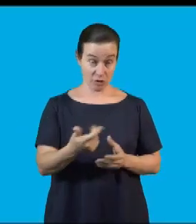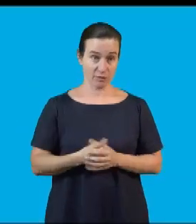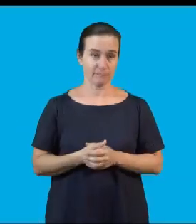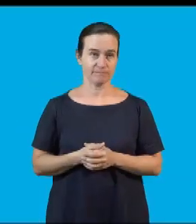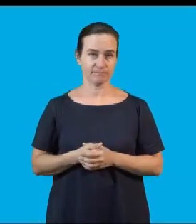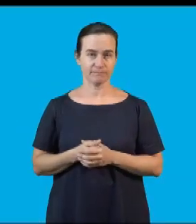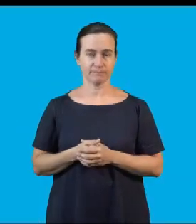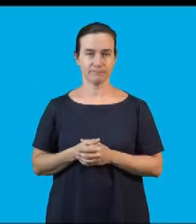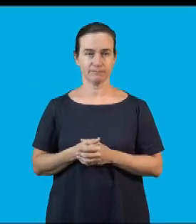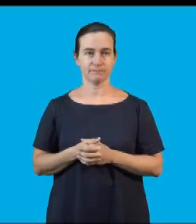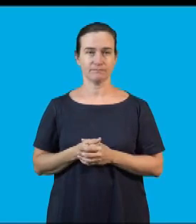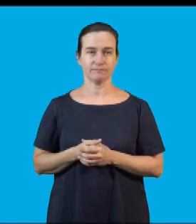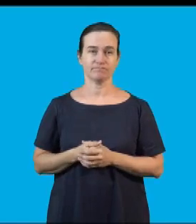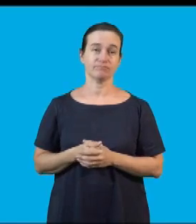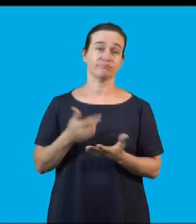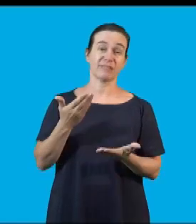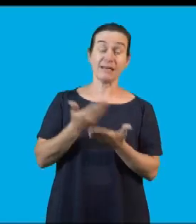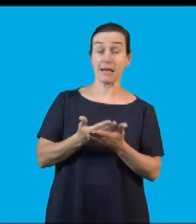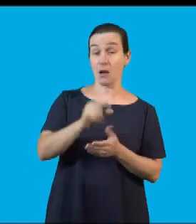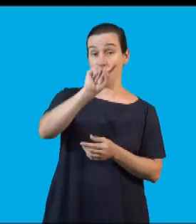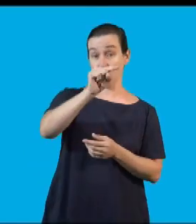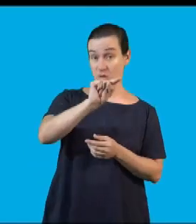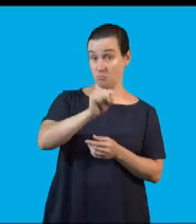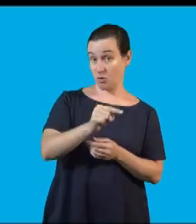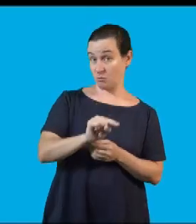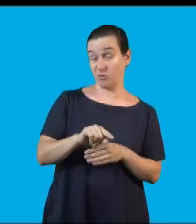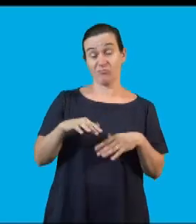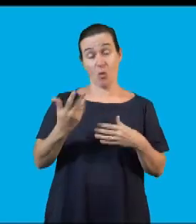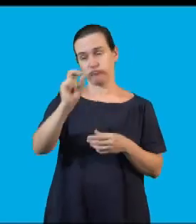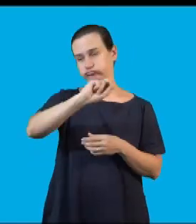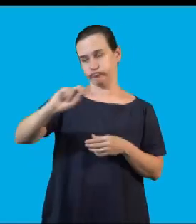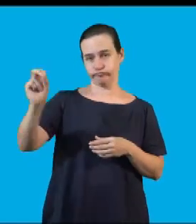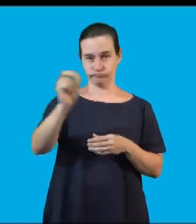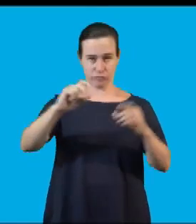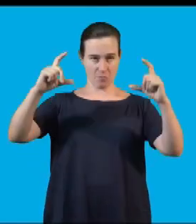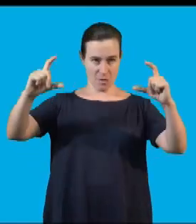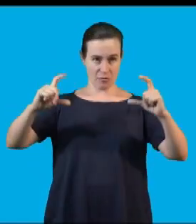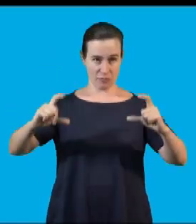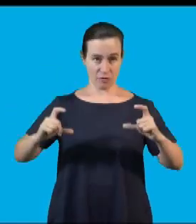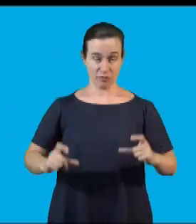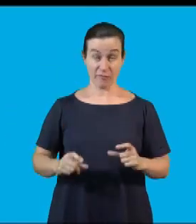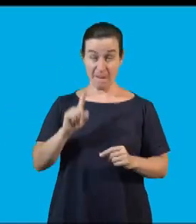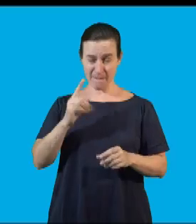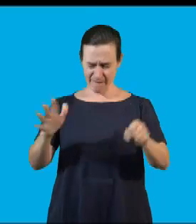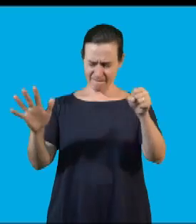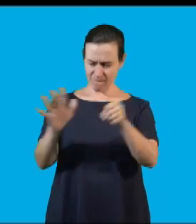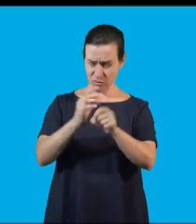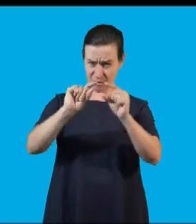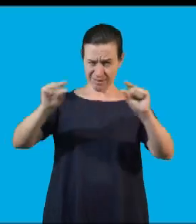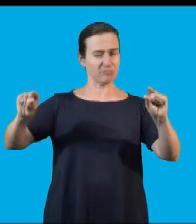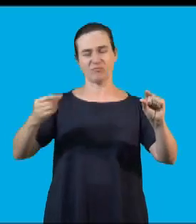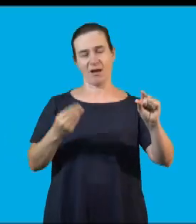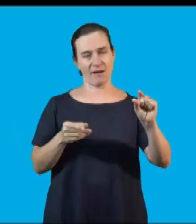to the clinic should include the following. It could be in point or paragraph form. Complete sentences are